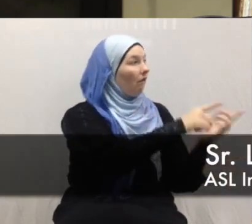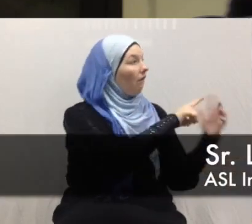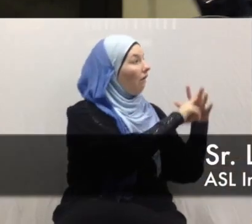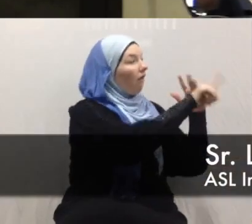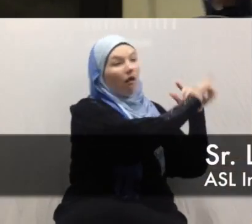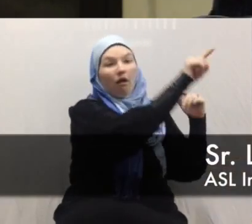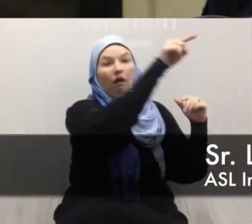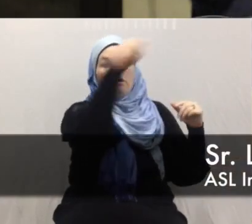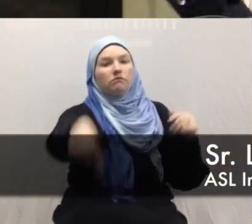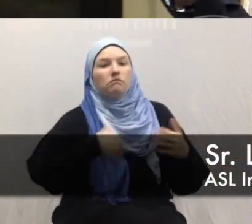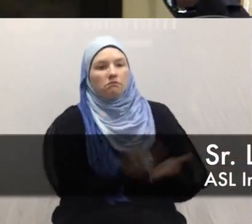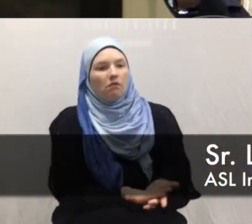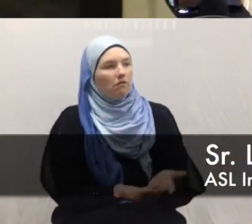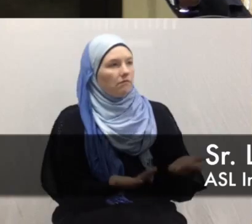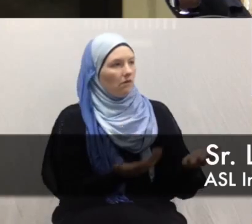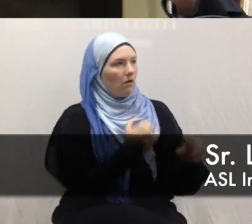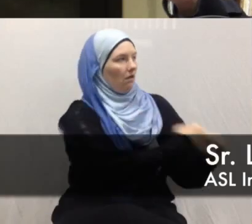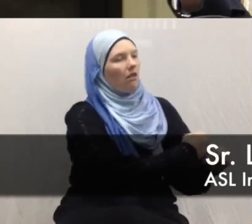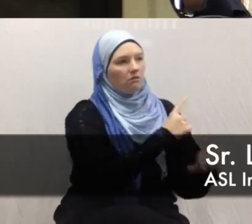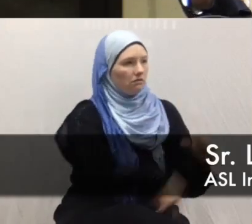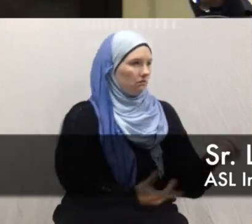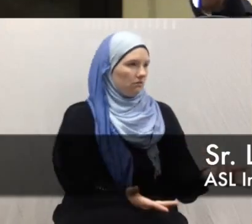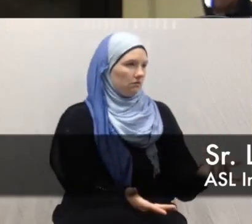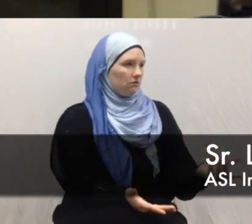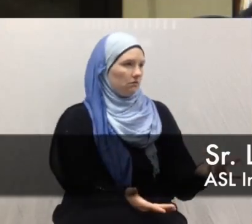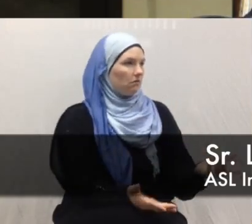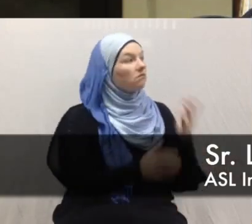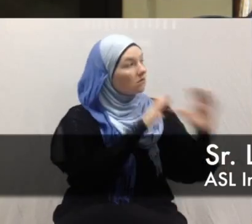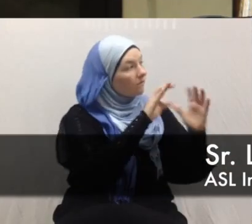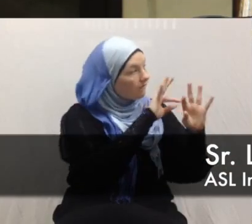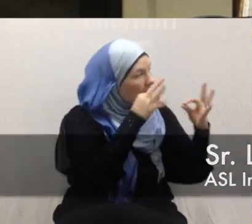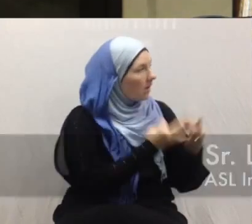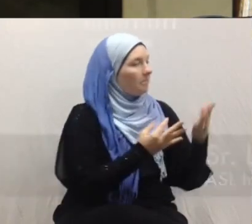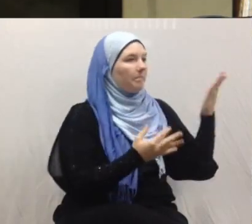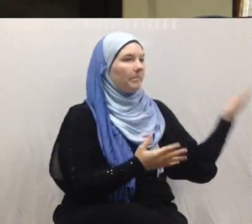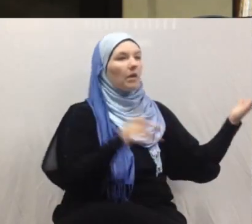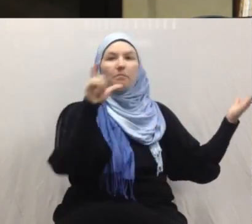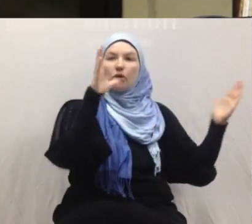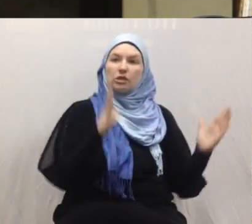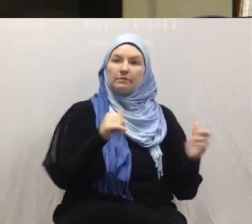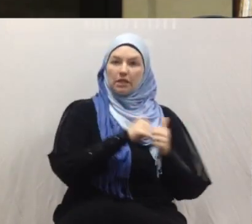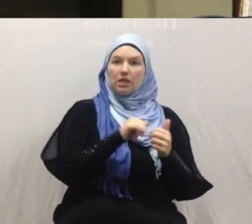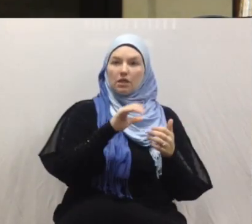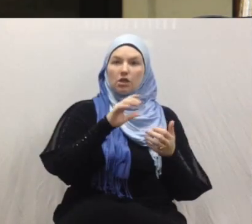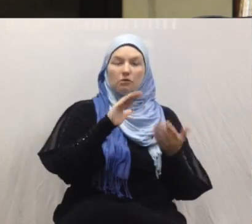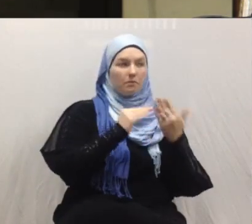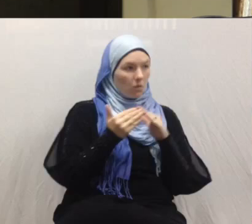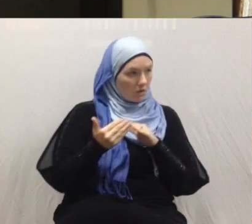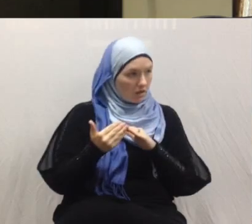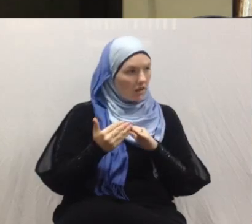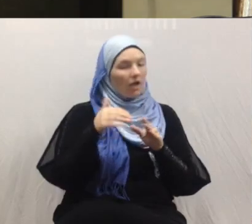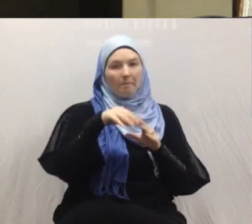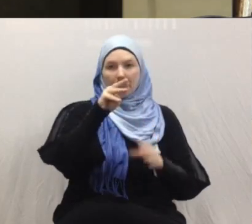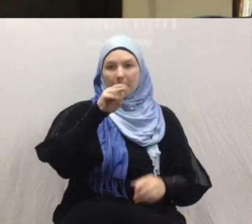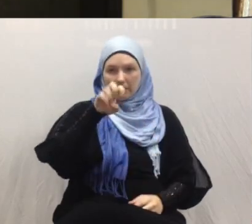to communicate with her family. And a Muslim in this community, in the Muslim community of